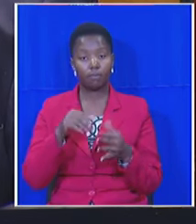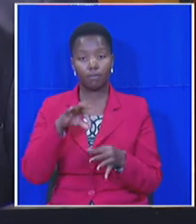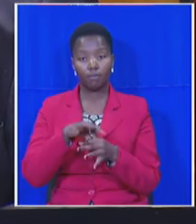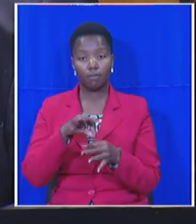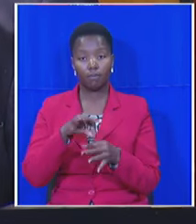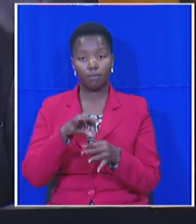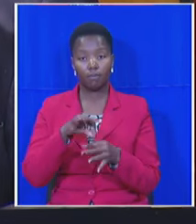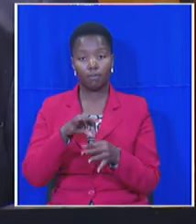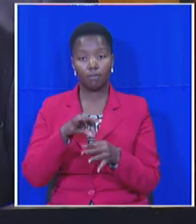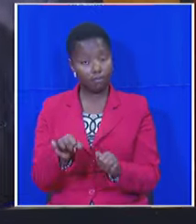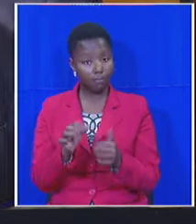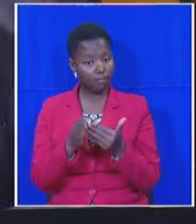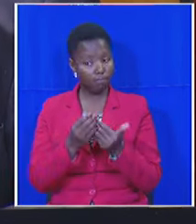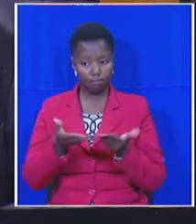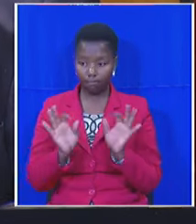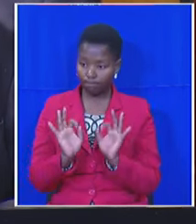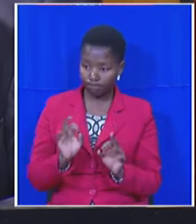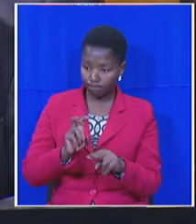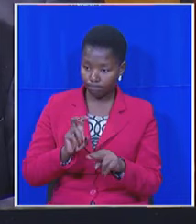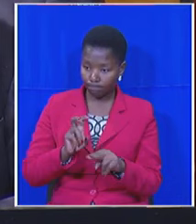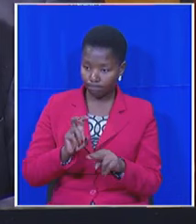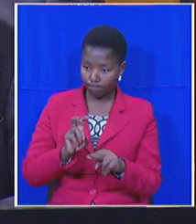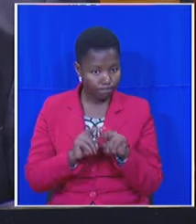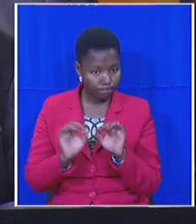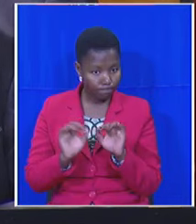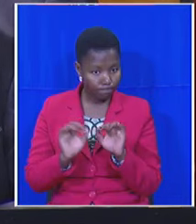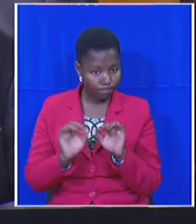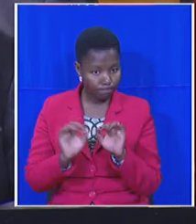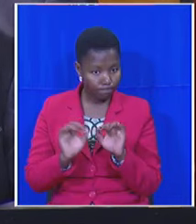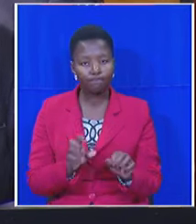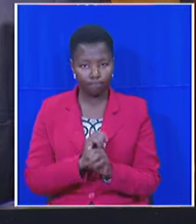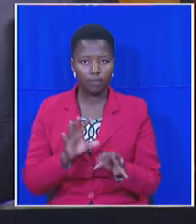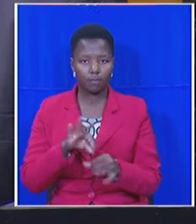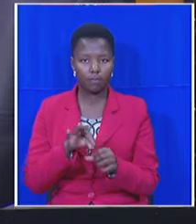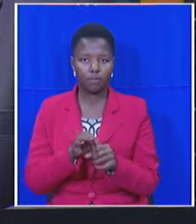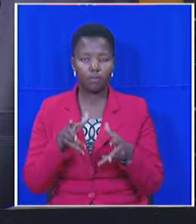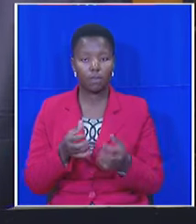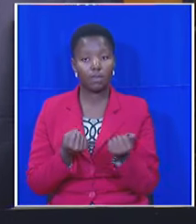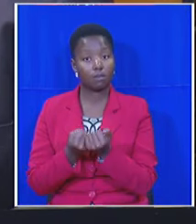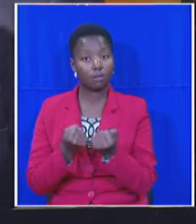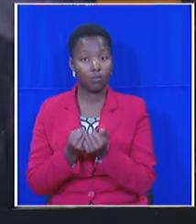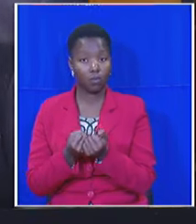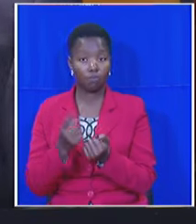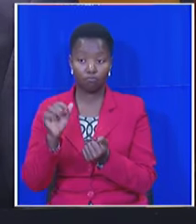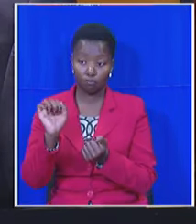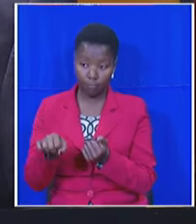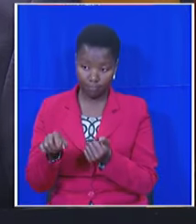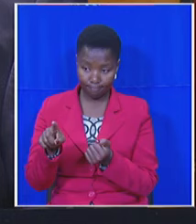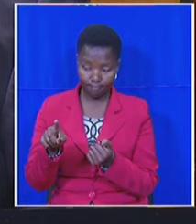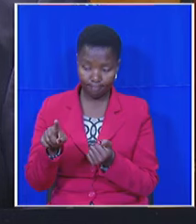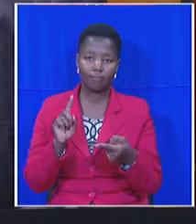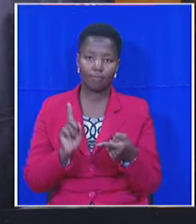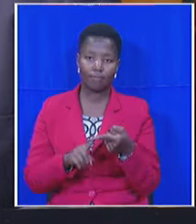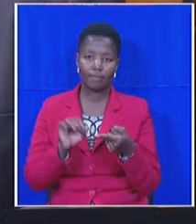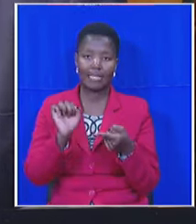to. Are all members in the allocated seats? Voting will now commence. Those in favor of the vote being agreed to should press